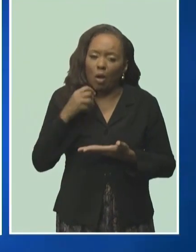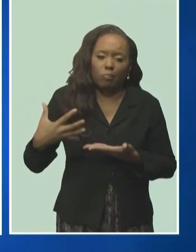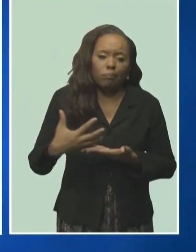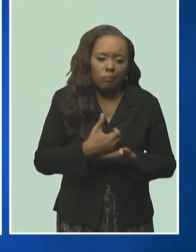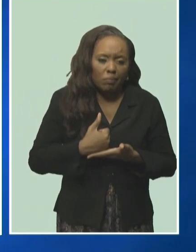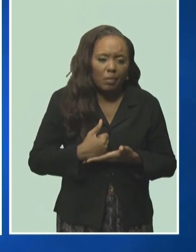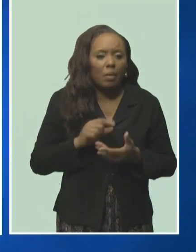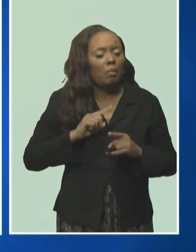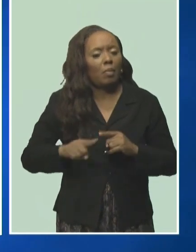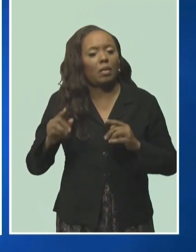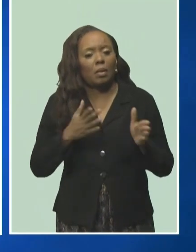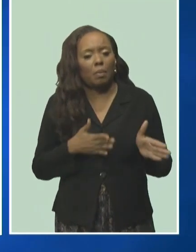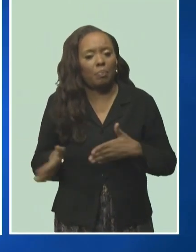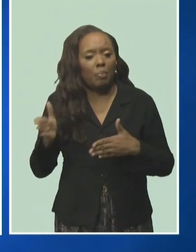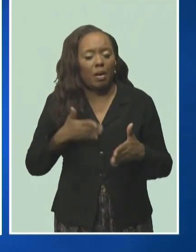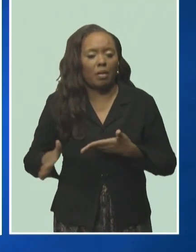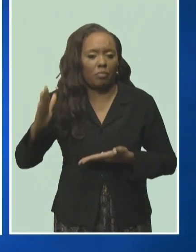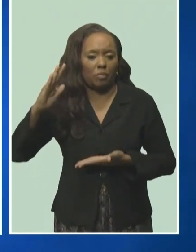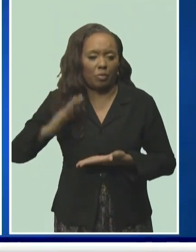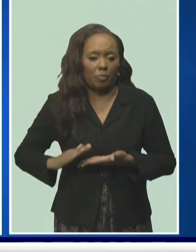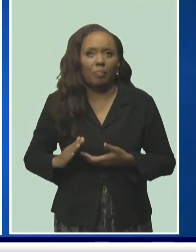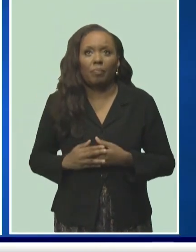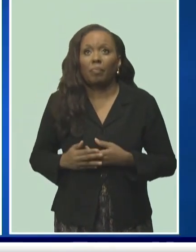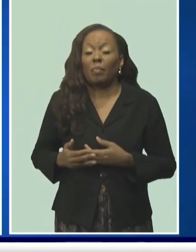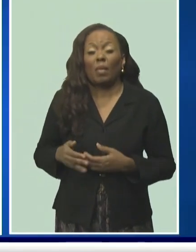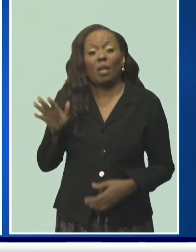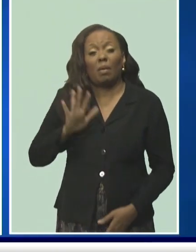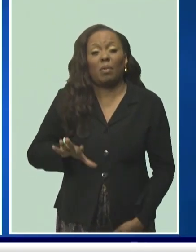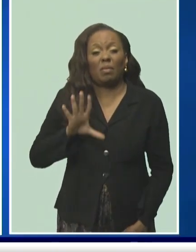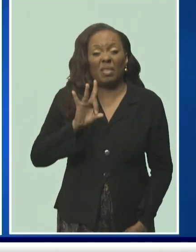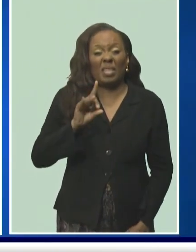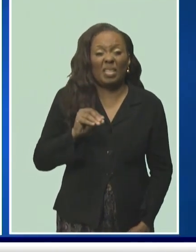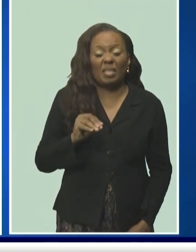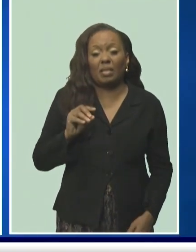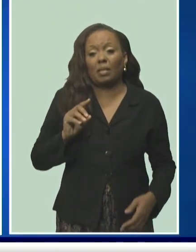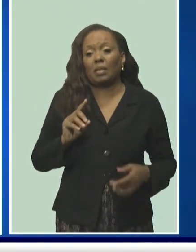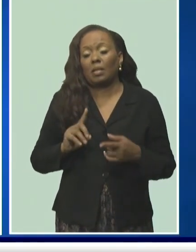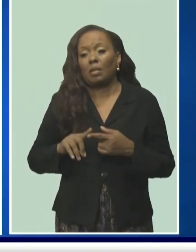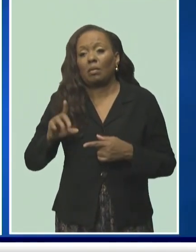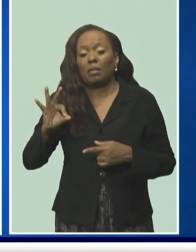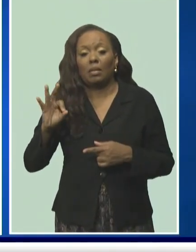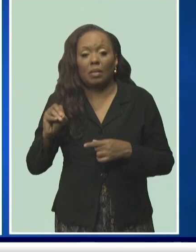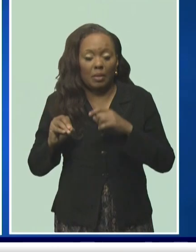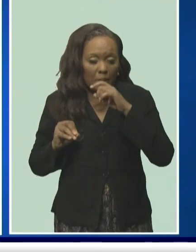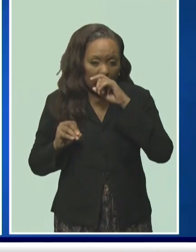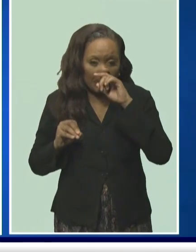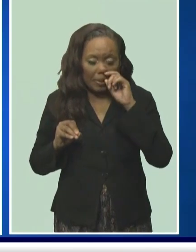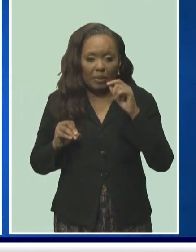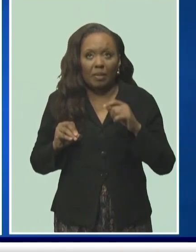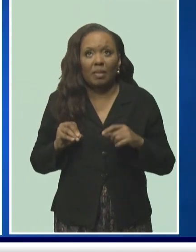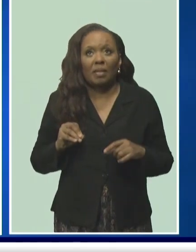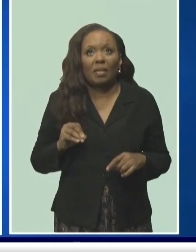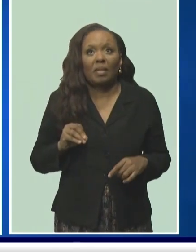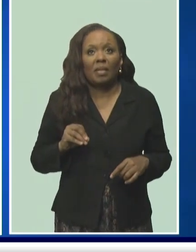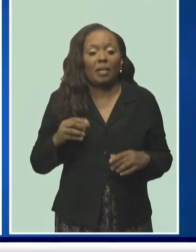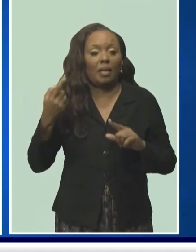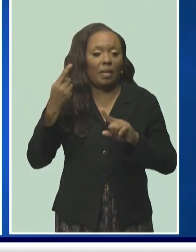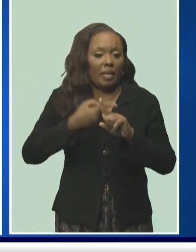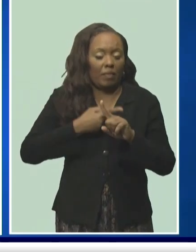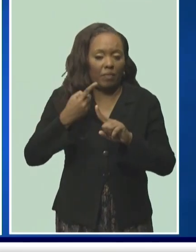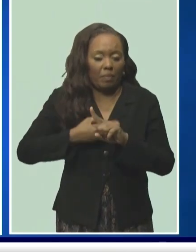get approximately between 80 to 90 burst mains on the system per